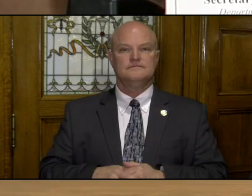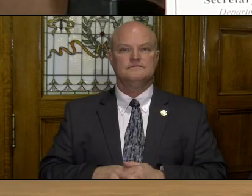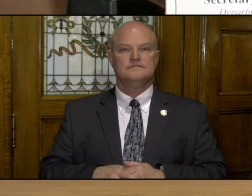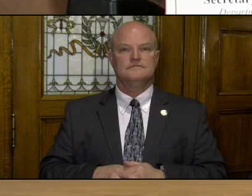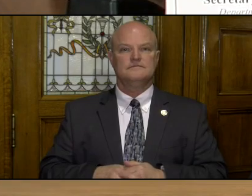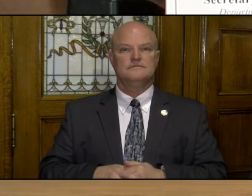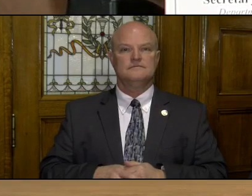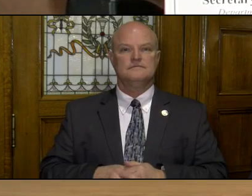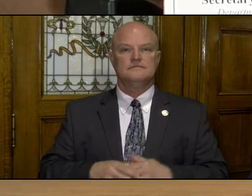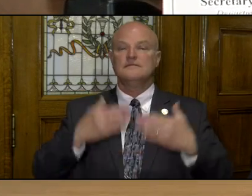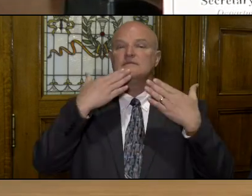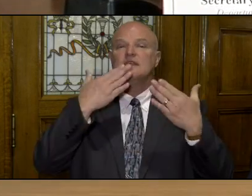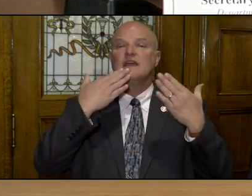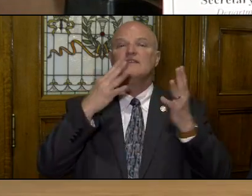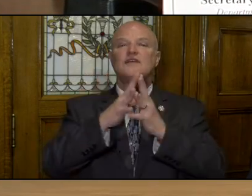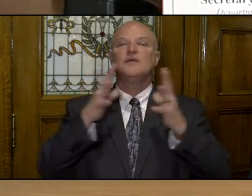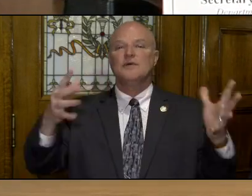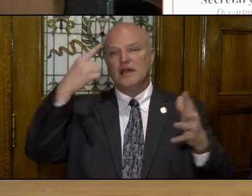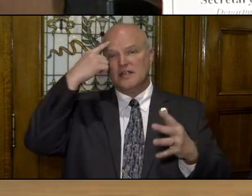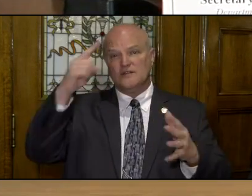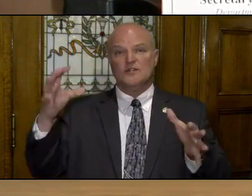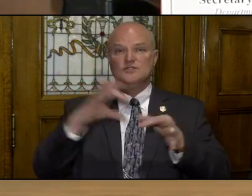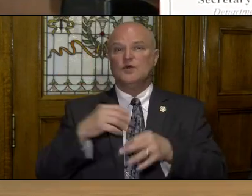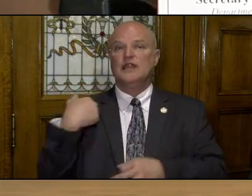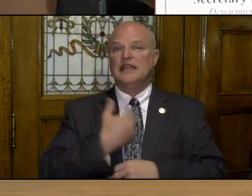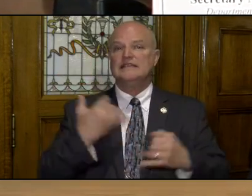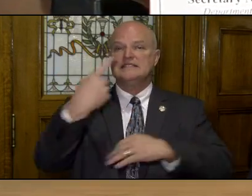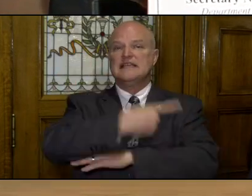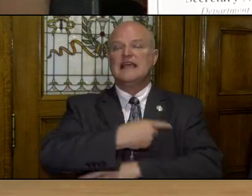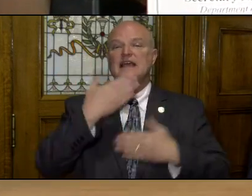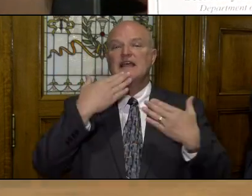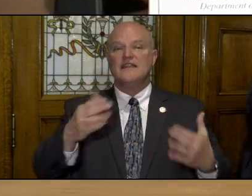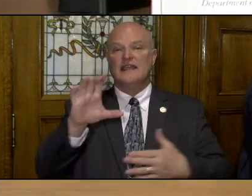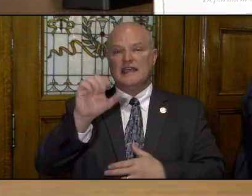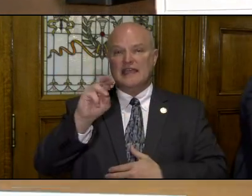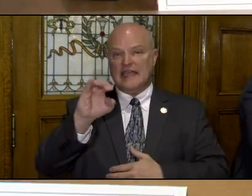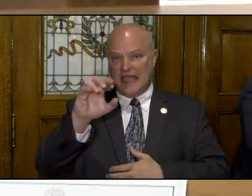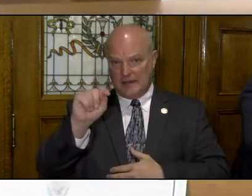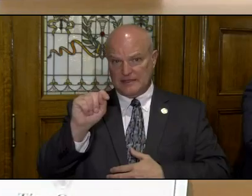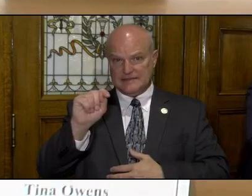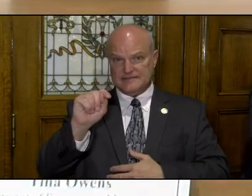With that, thank you very much for joining us today, and I want to thank our cabinet